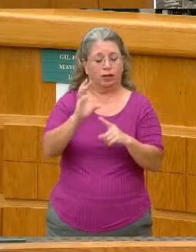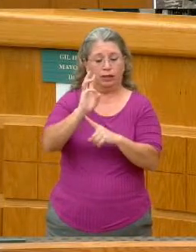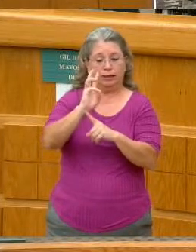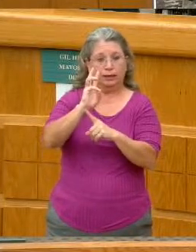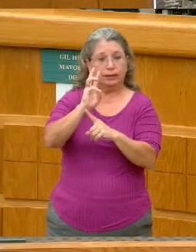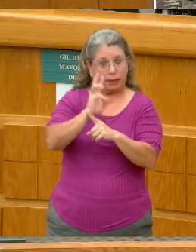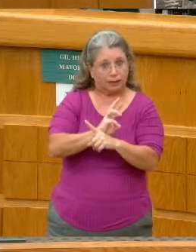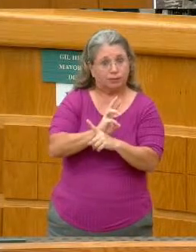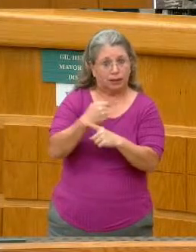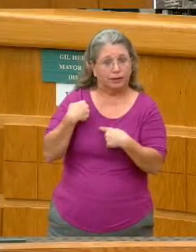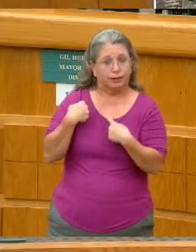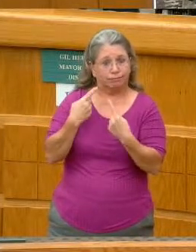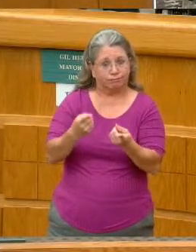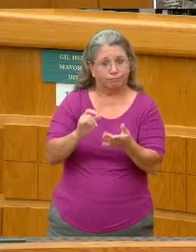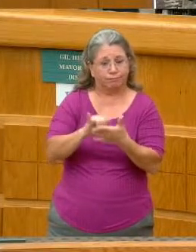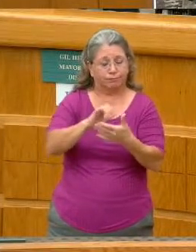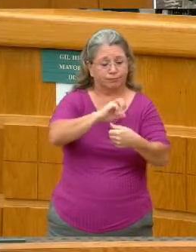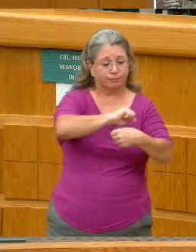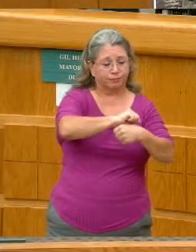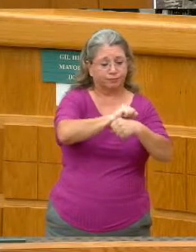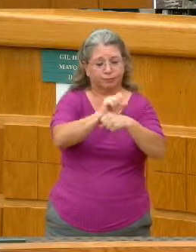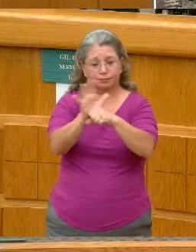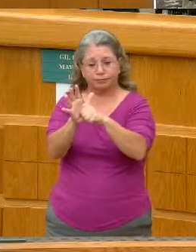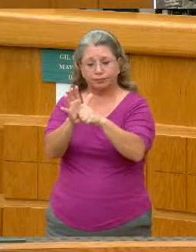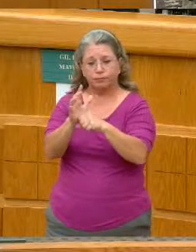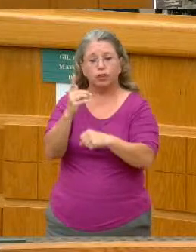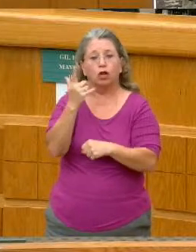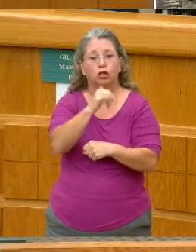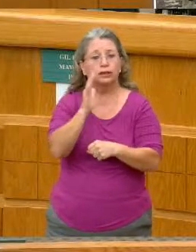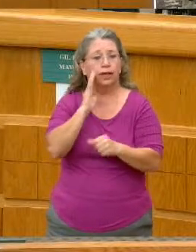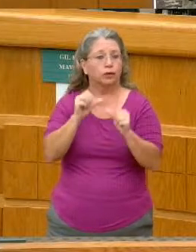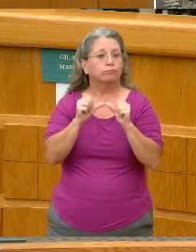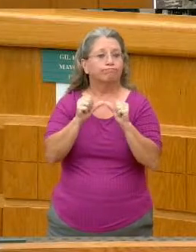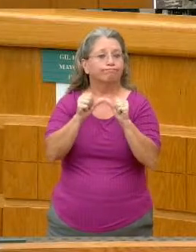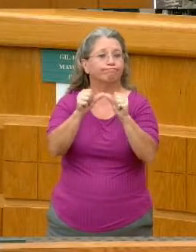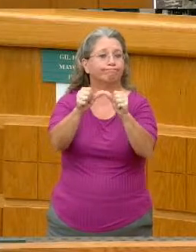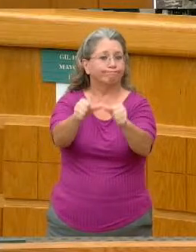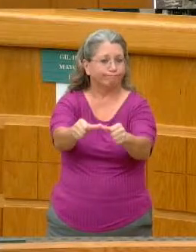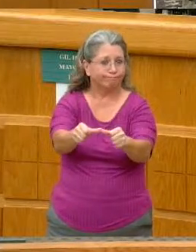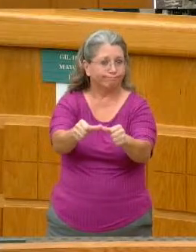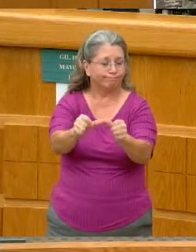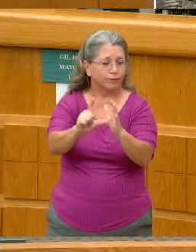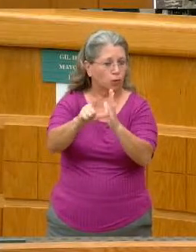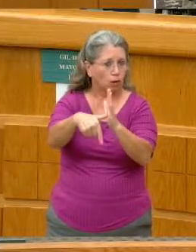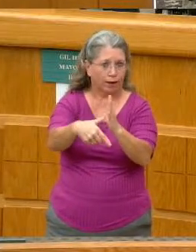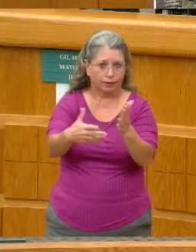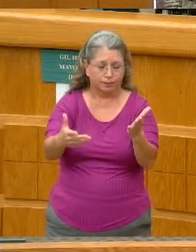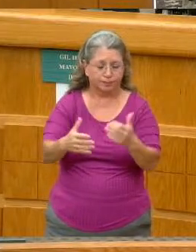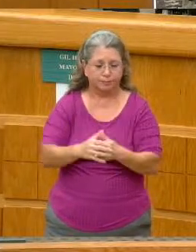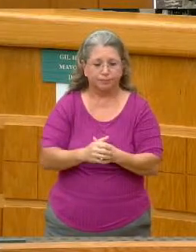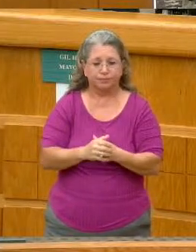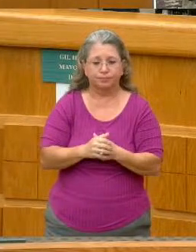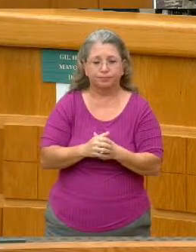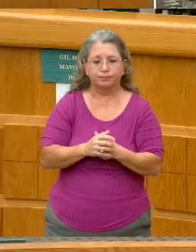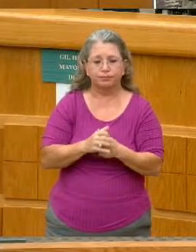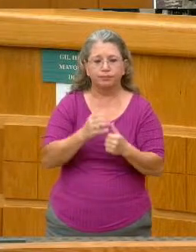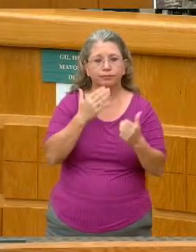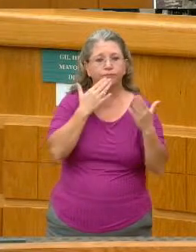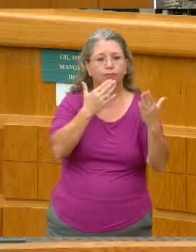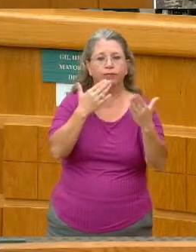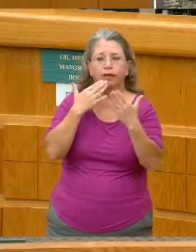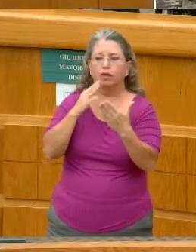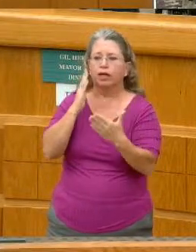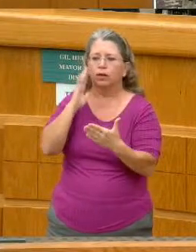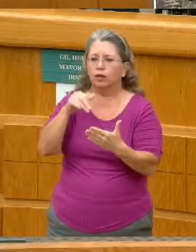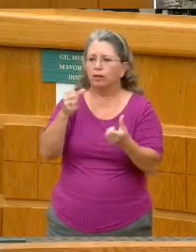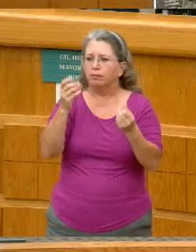for the foreseeable future. And I want to say thank you and how much I appreciate the sacrifices many of you have made, and I would